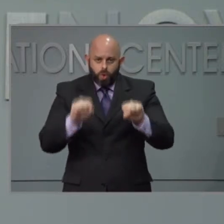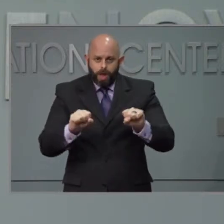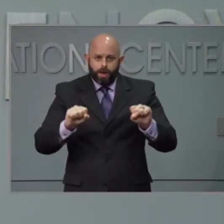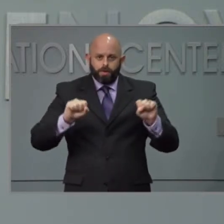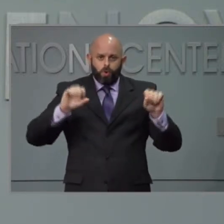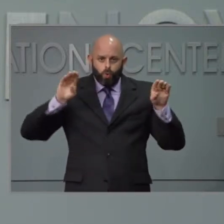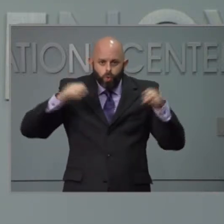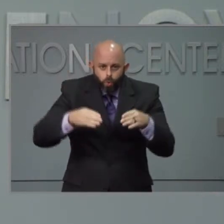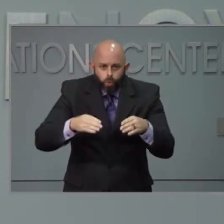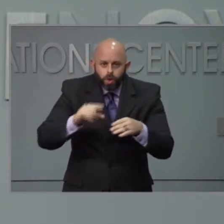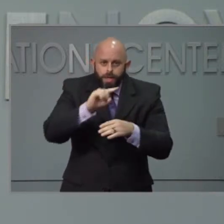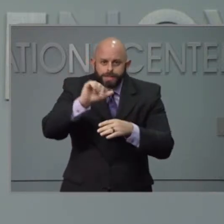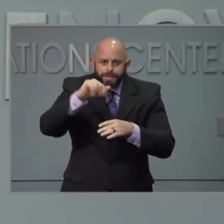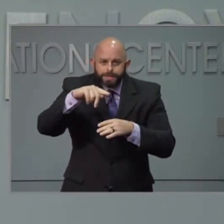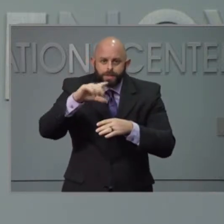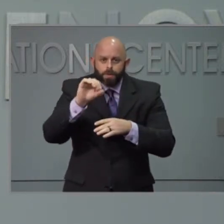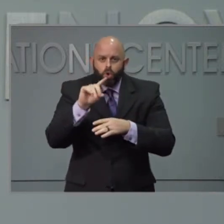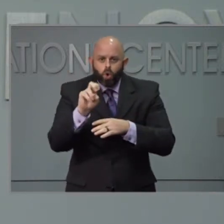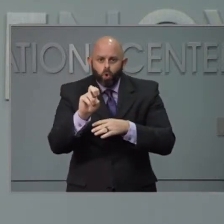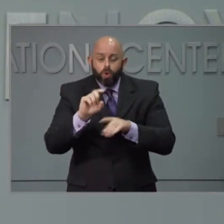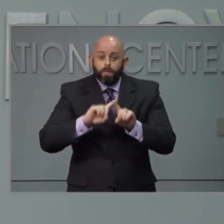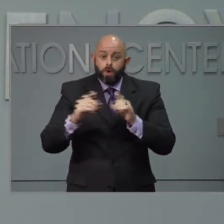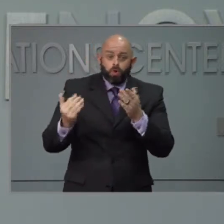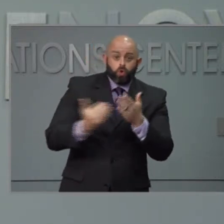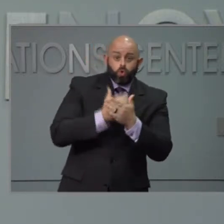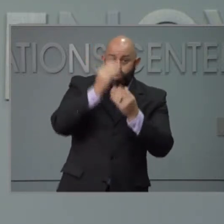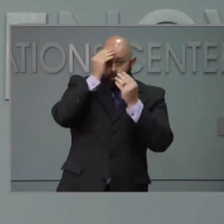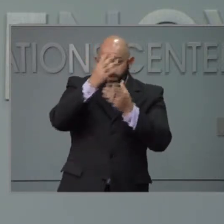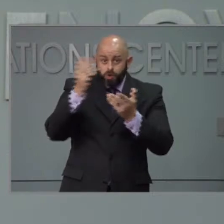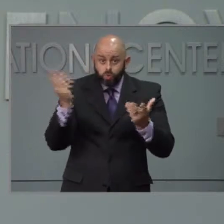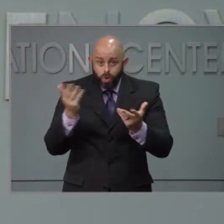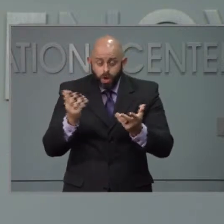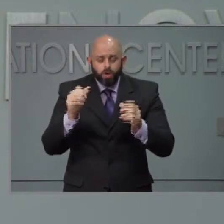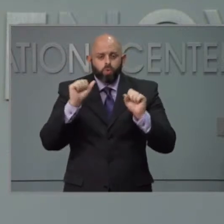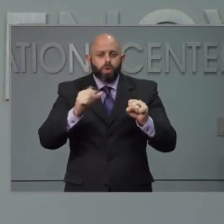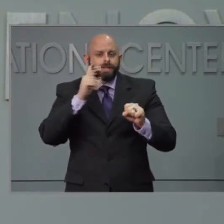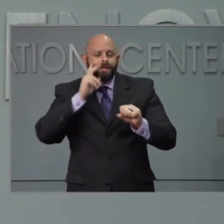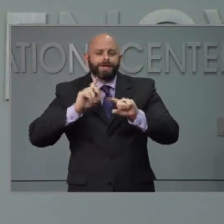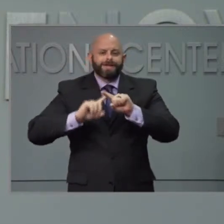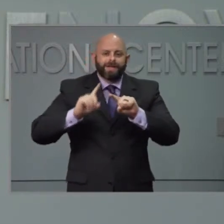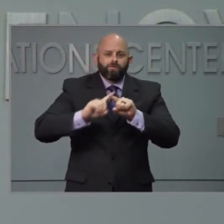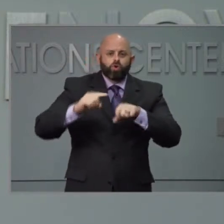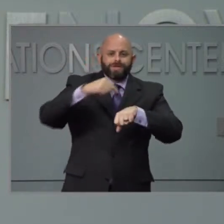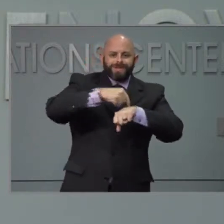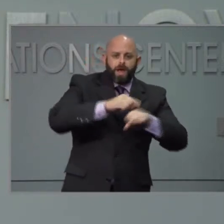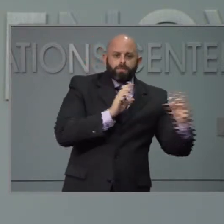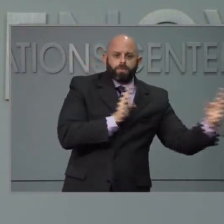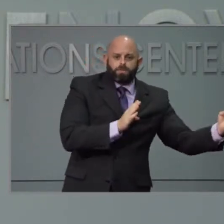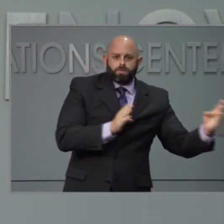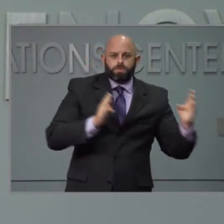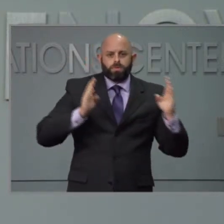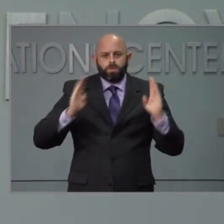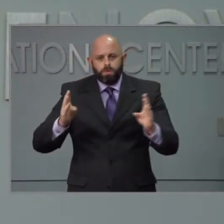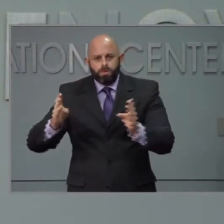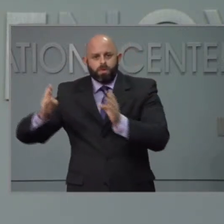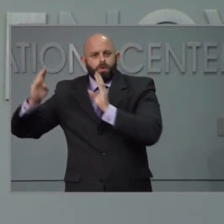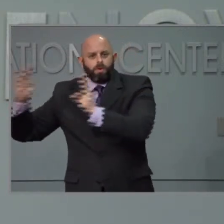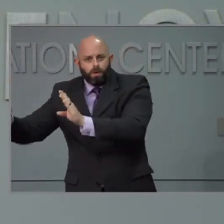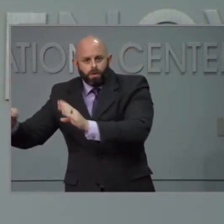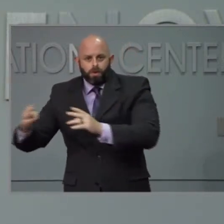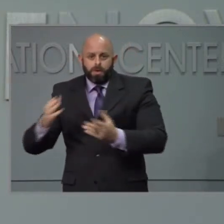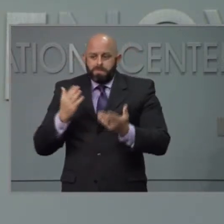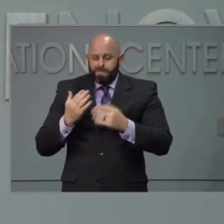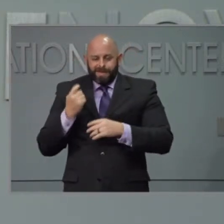is new that helps folks really understand things is you could see it in some different time sequences. You can see what's happened in the last